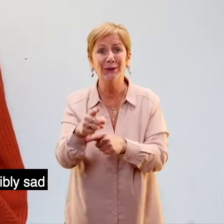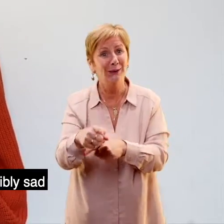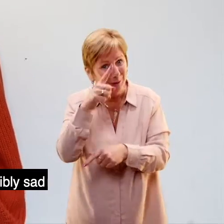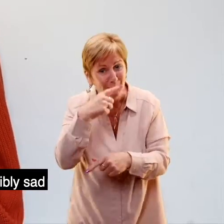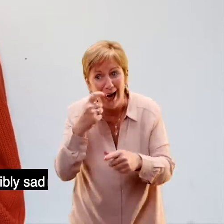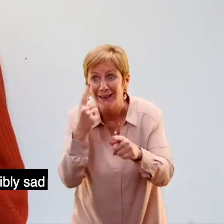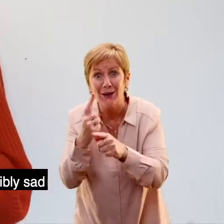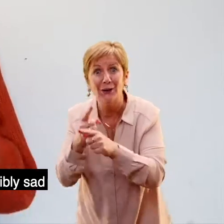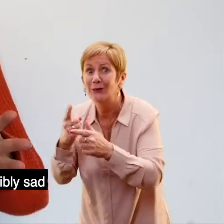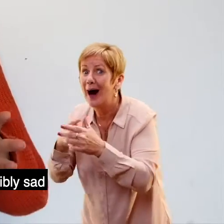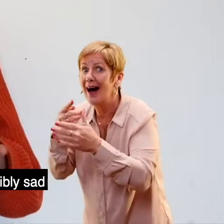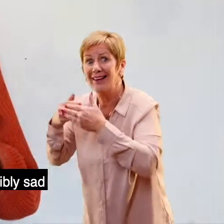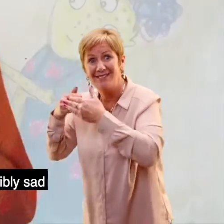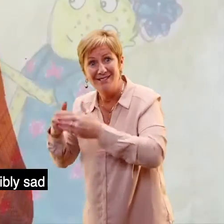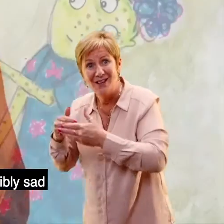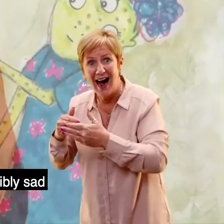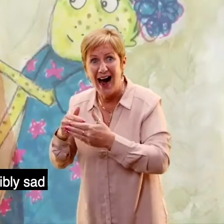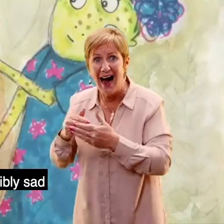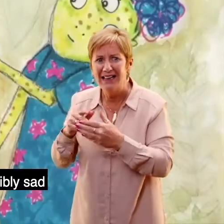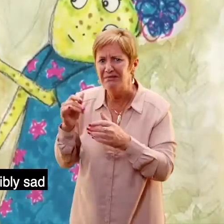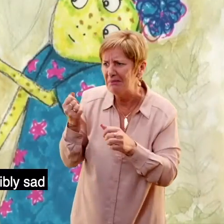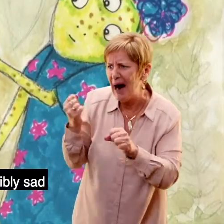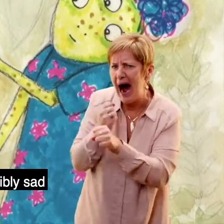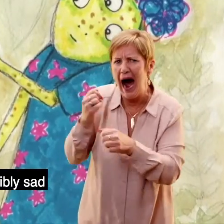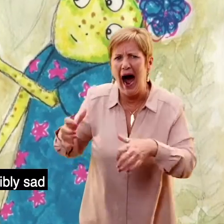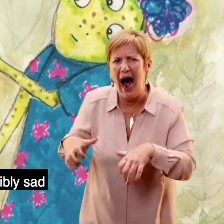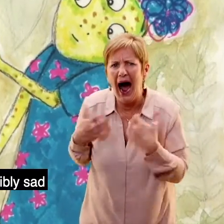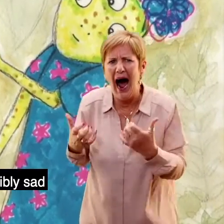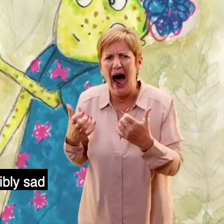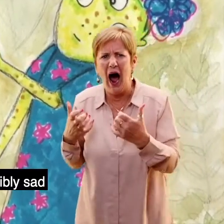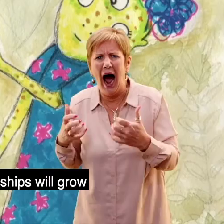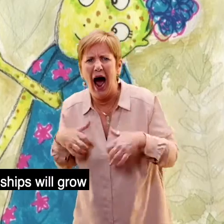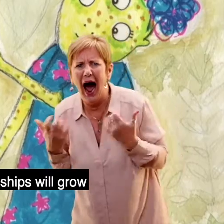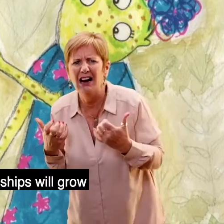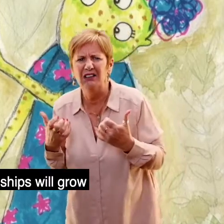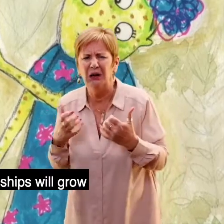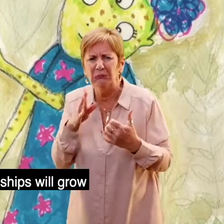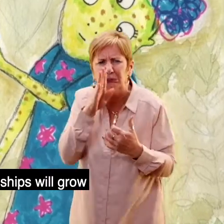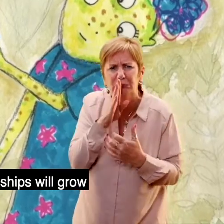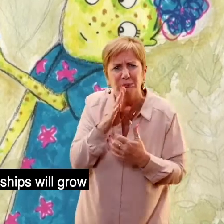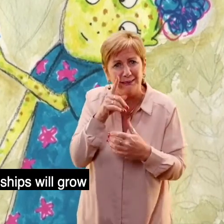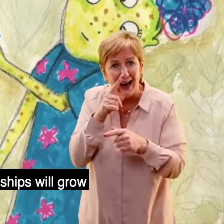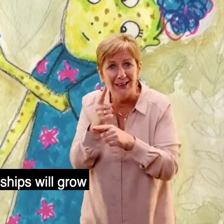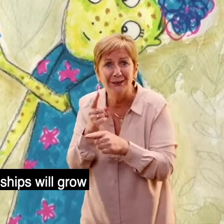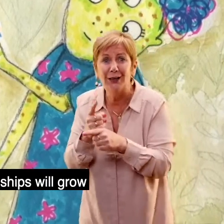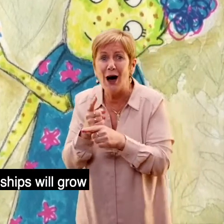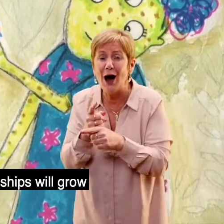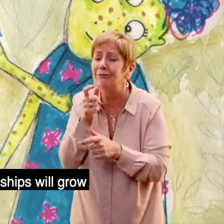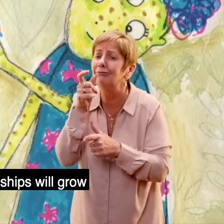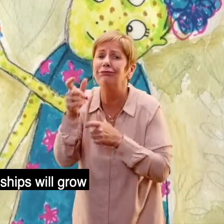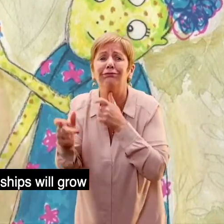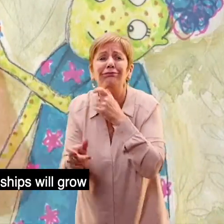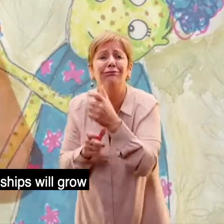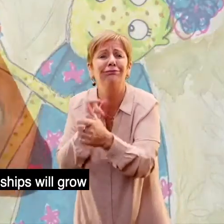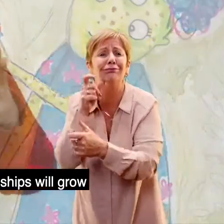angry or hopeless or terribly sad. With each word you